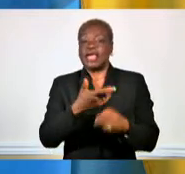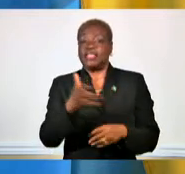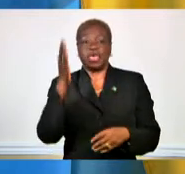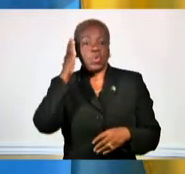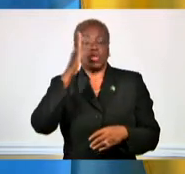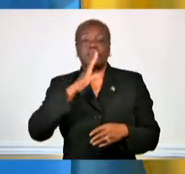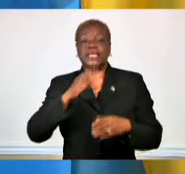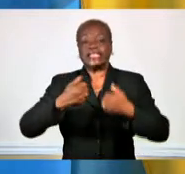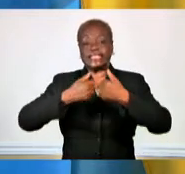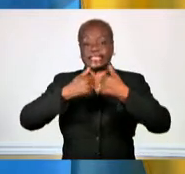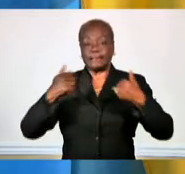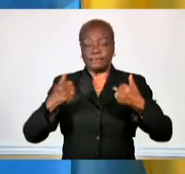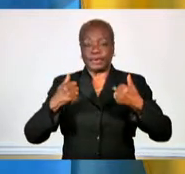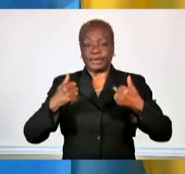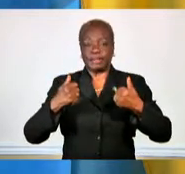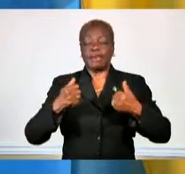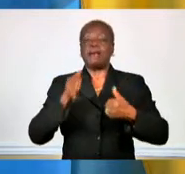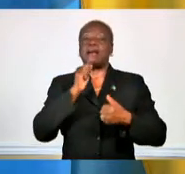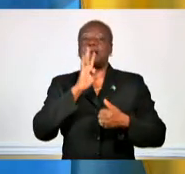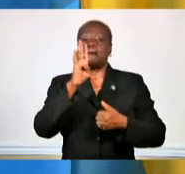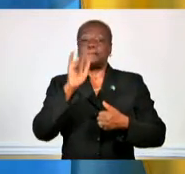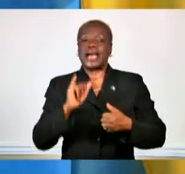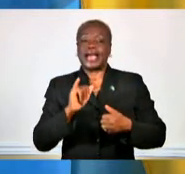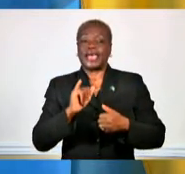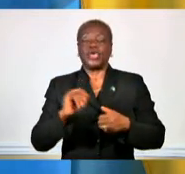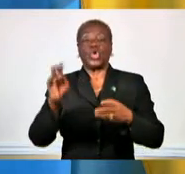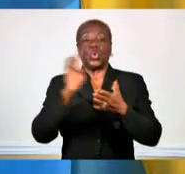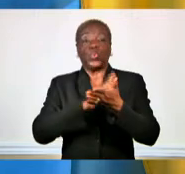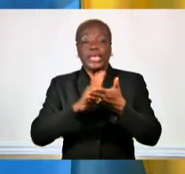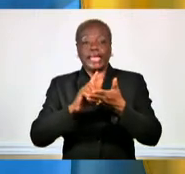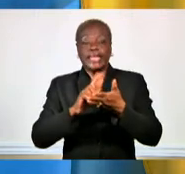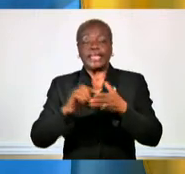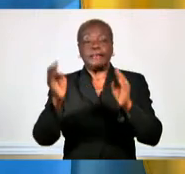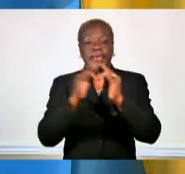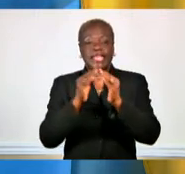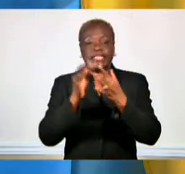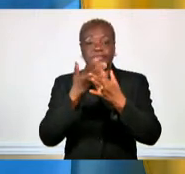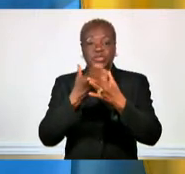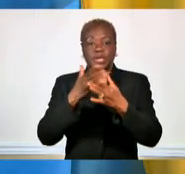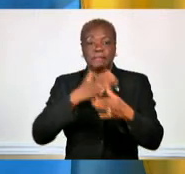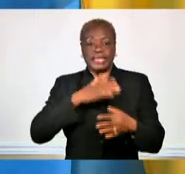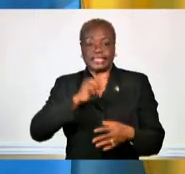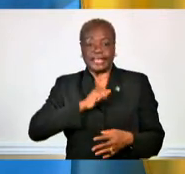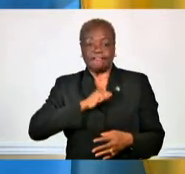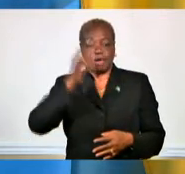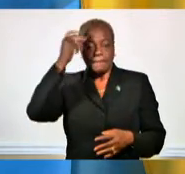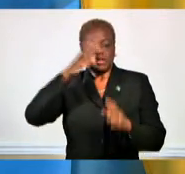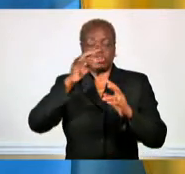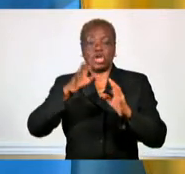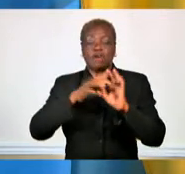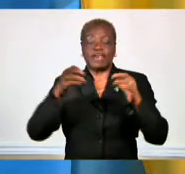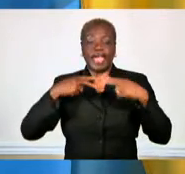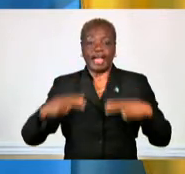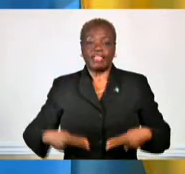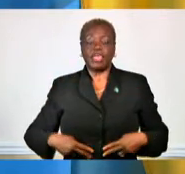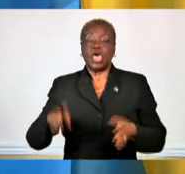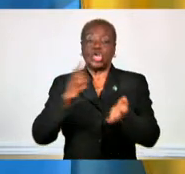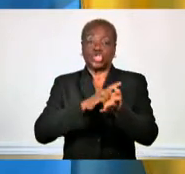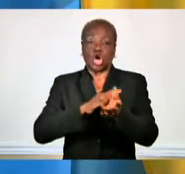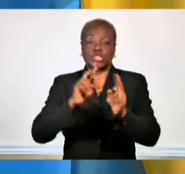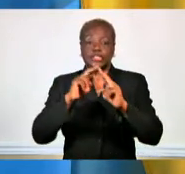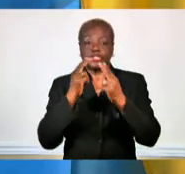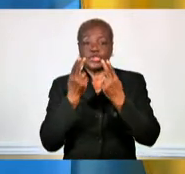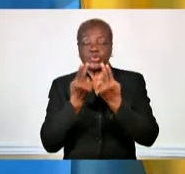separate bi-weekly meetings between myself, Ministry of Health, Doctors